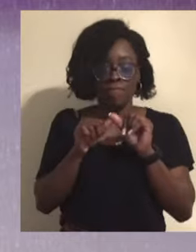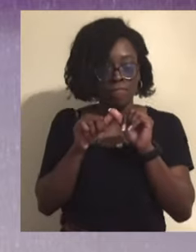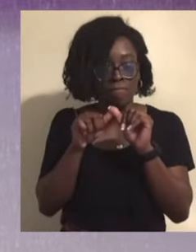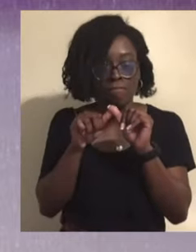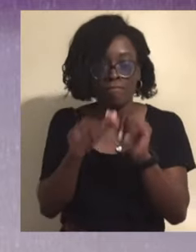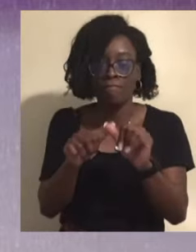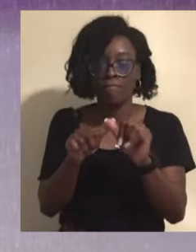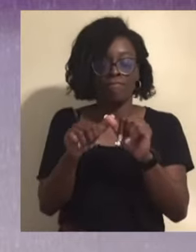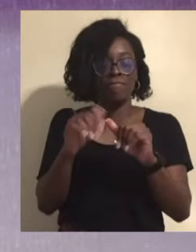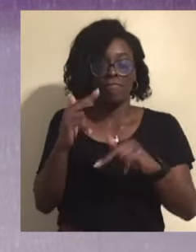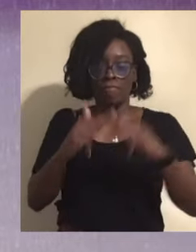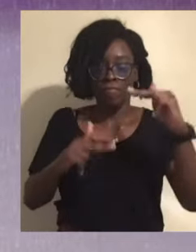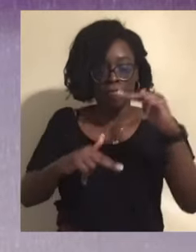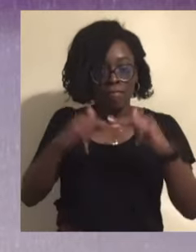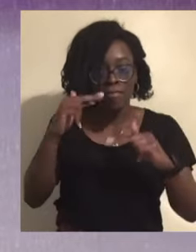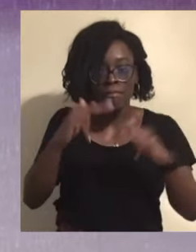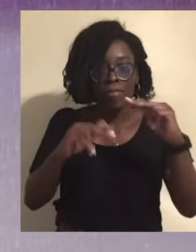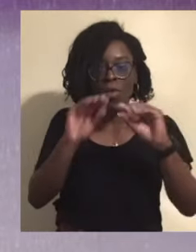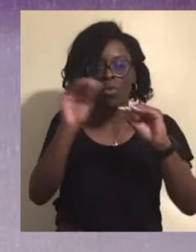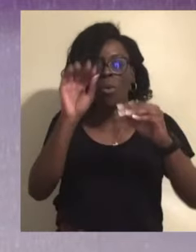drop of rain in the sky.